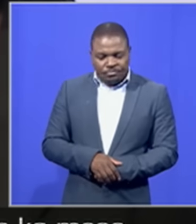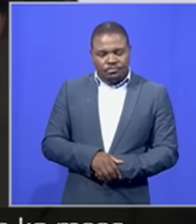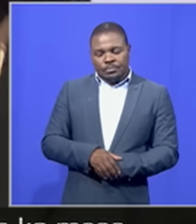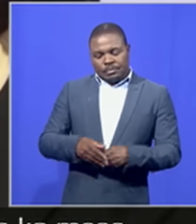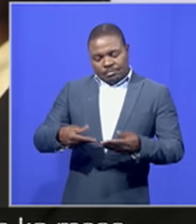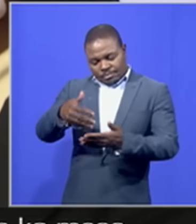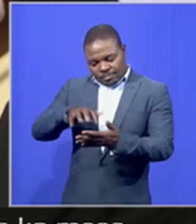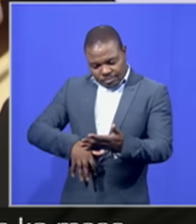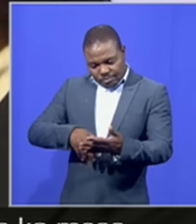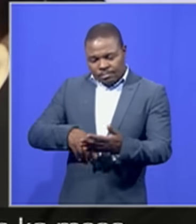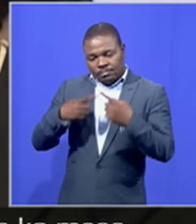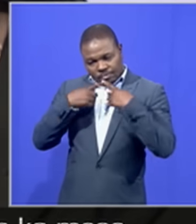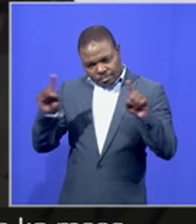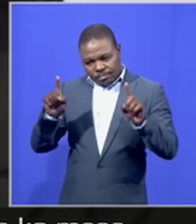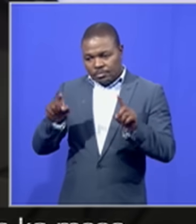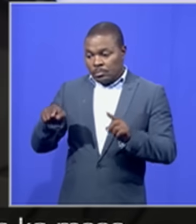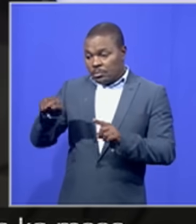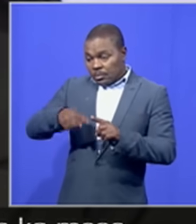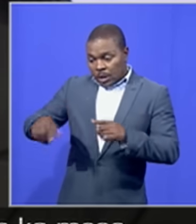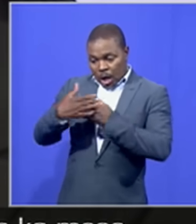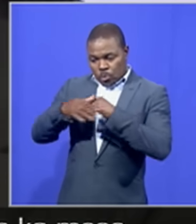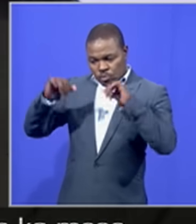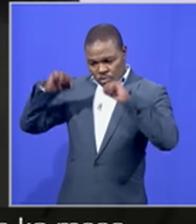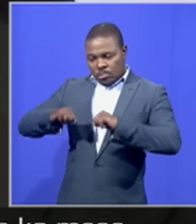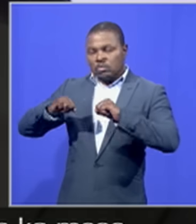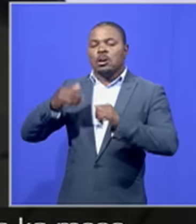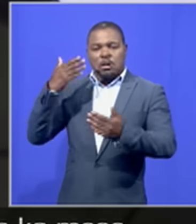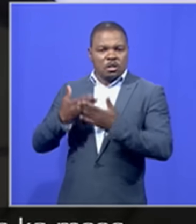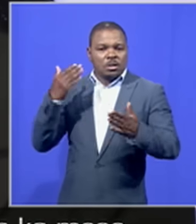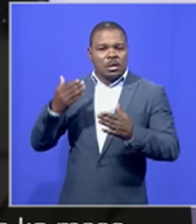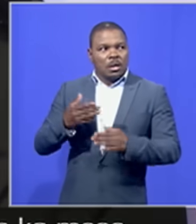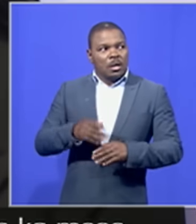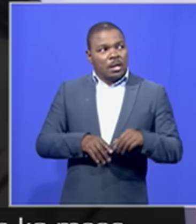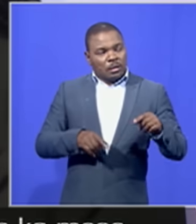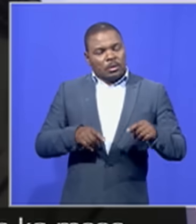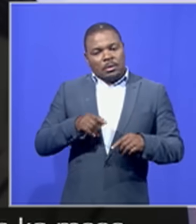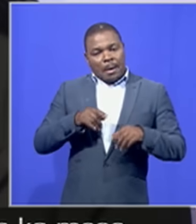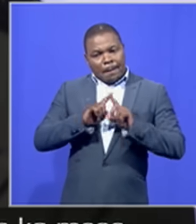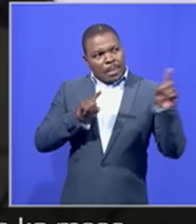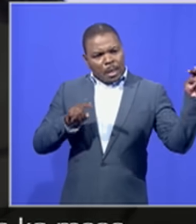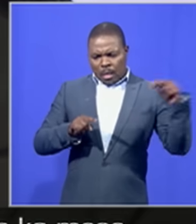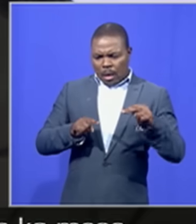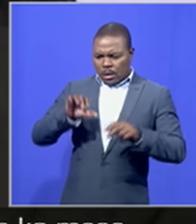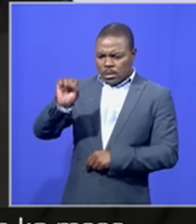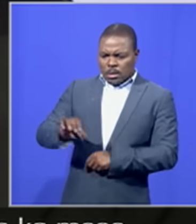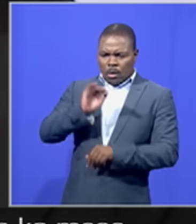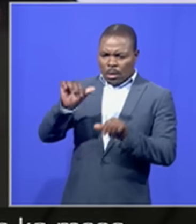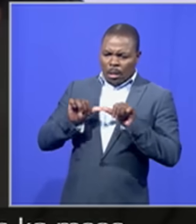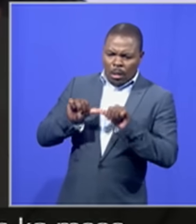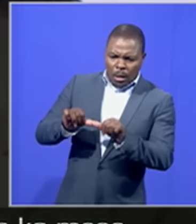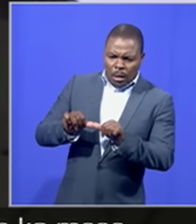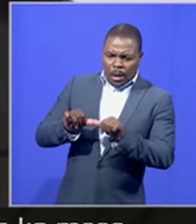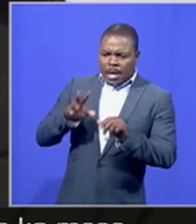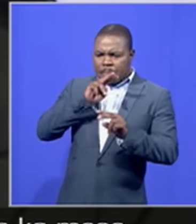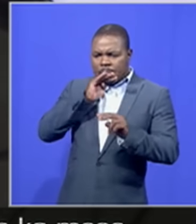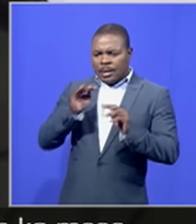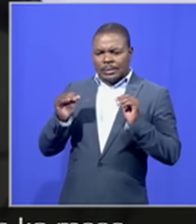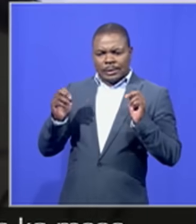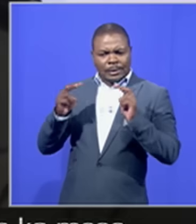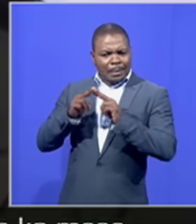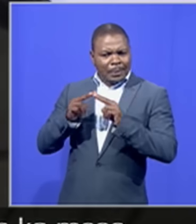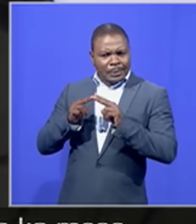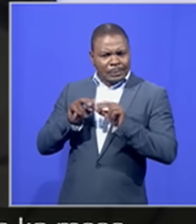tokomane e tla ba dinaha tse nkang qeto. Ha ba bona hore Afrika Borwa e tswela pele seboka ha se putlame ya ba jwale ba